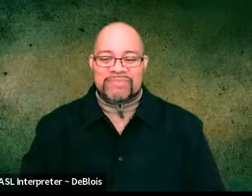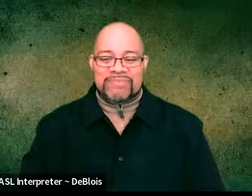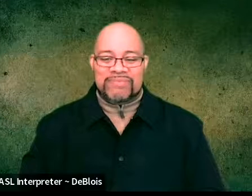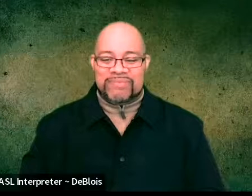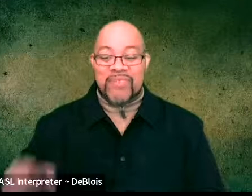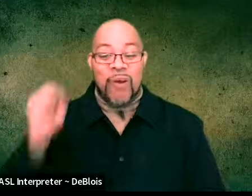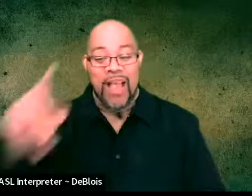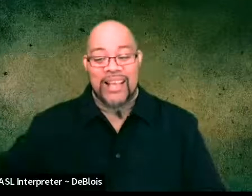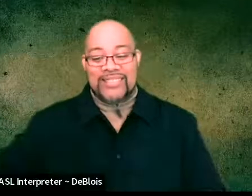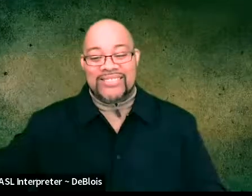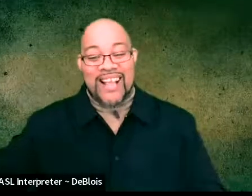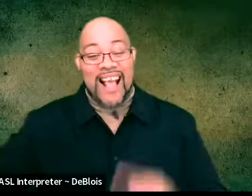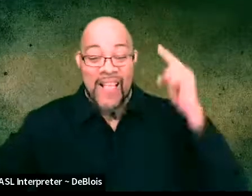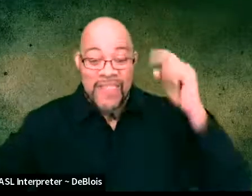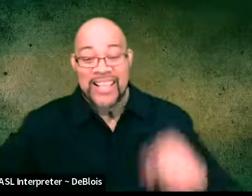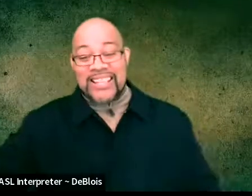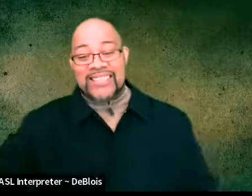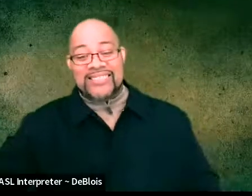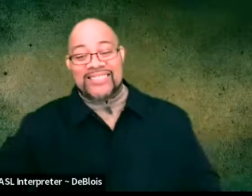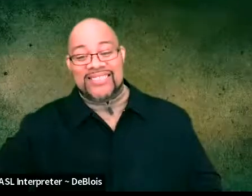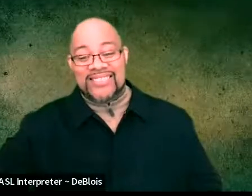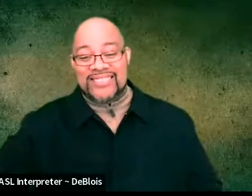All right. I think